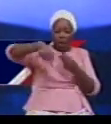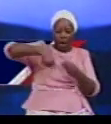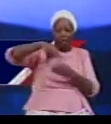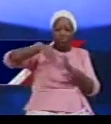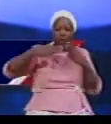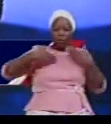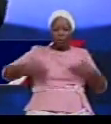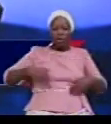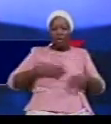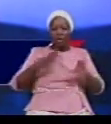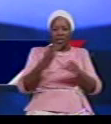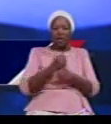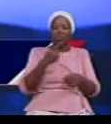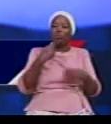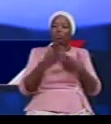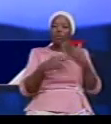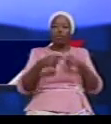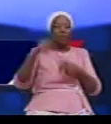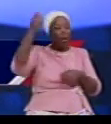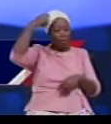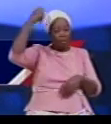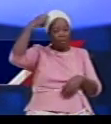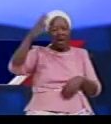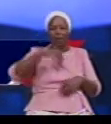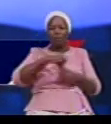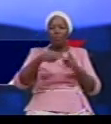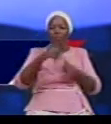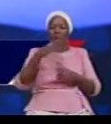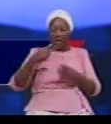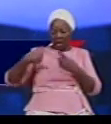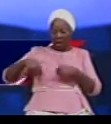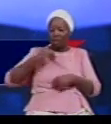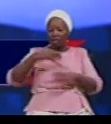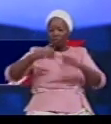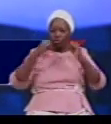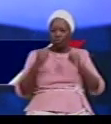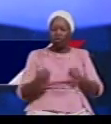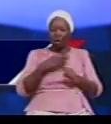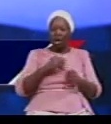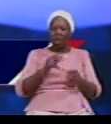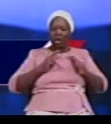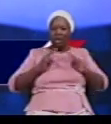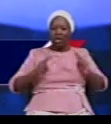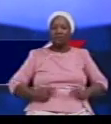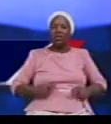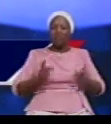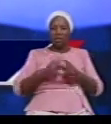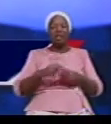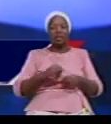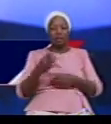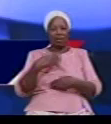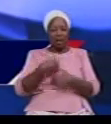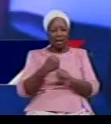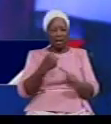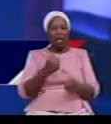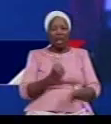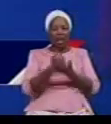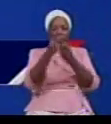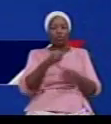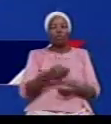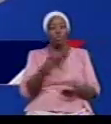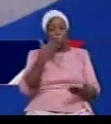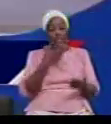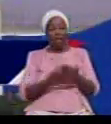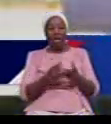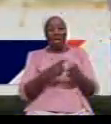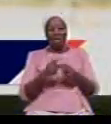the brain, the heart. When the heart is strong and healthy, it serves you well. You don't run a